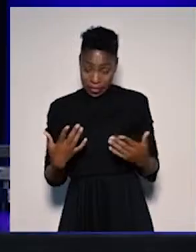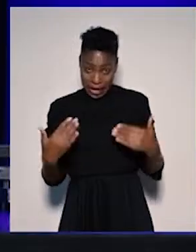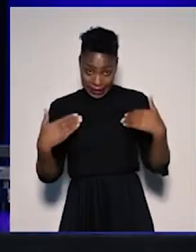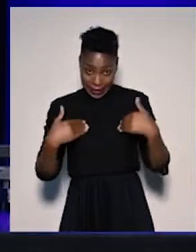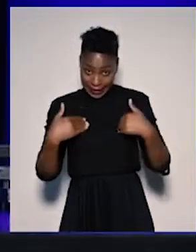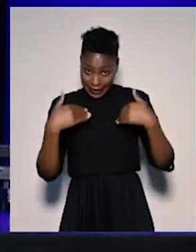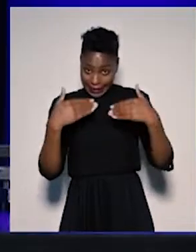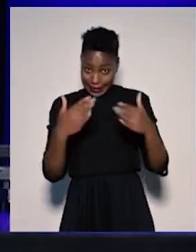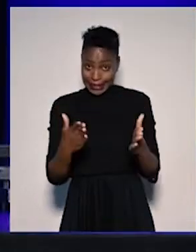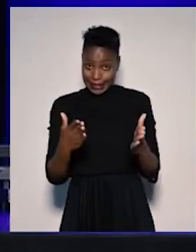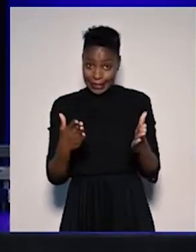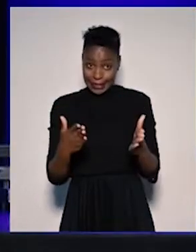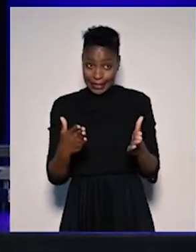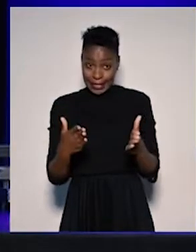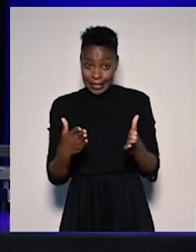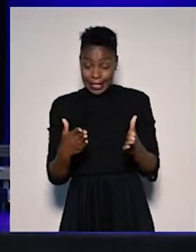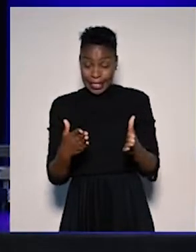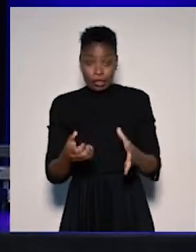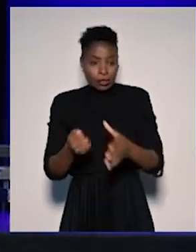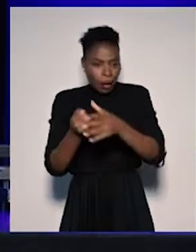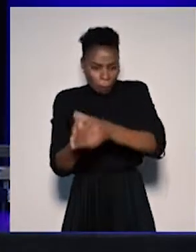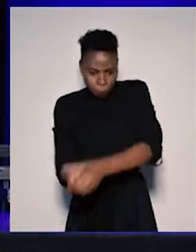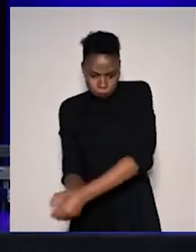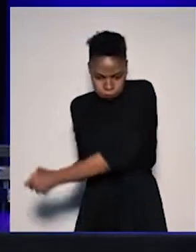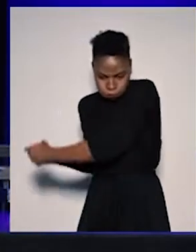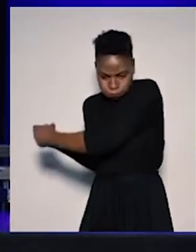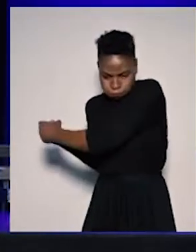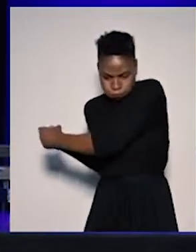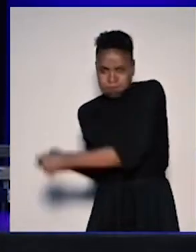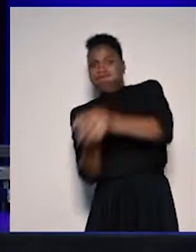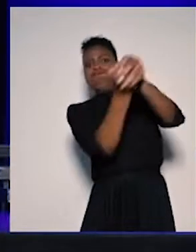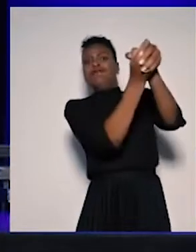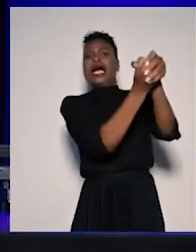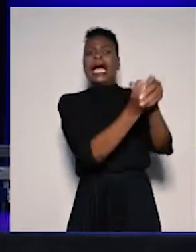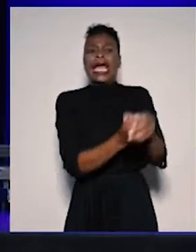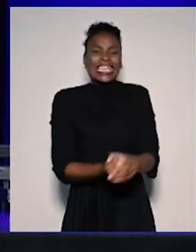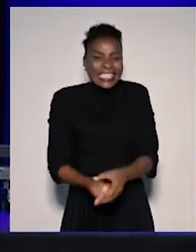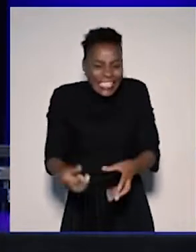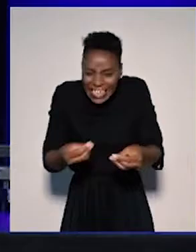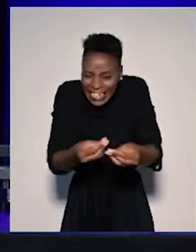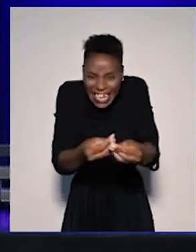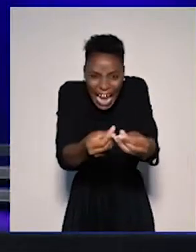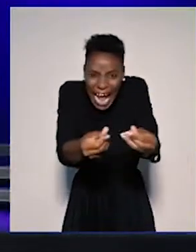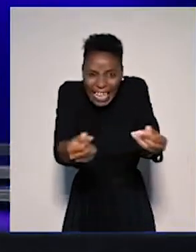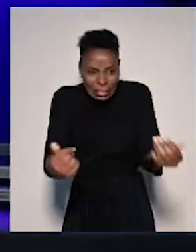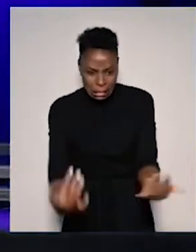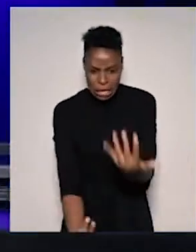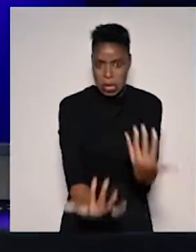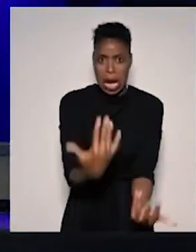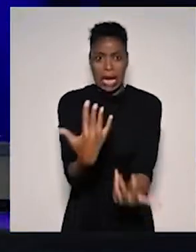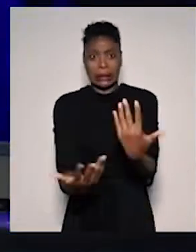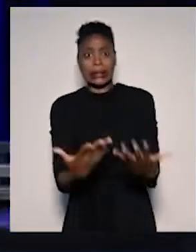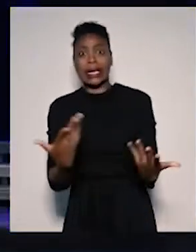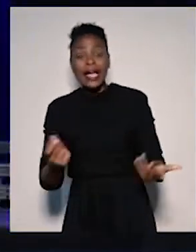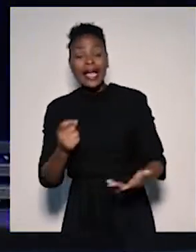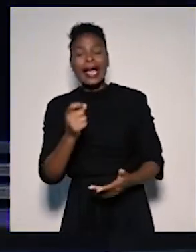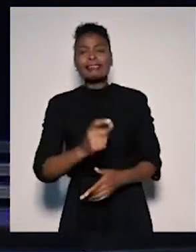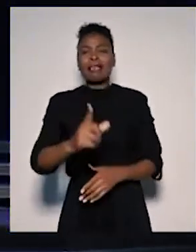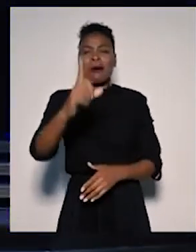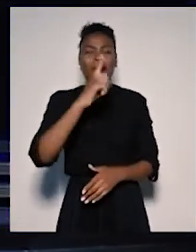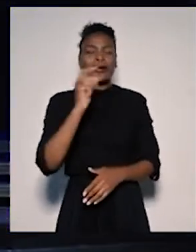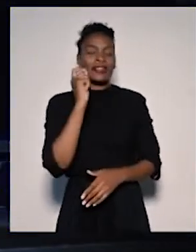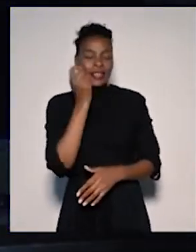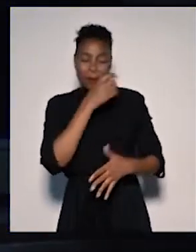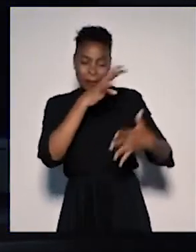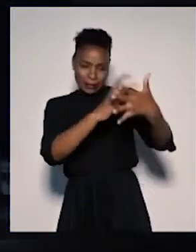starting, you know, you take the entire ground and the grass and the ants that are there. In fact, somebody once told me a story, and I